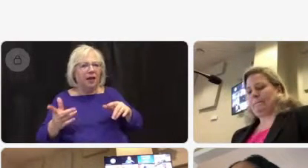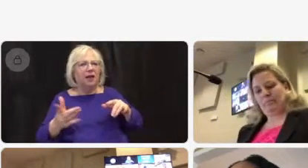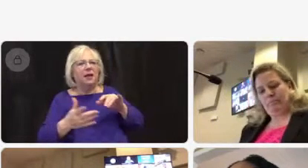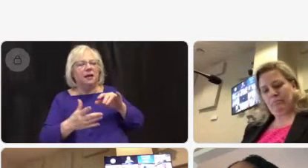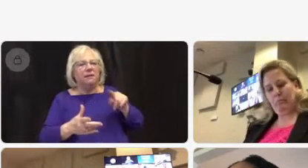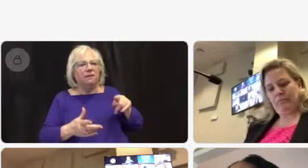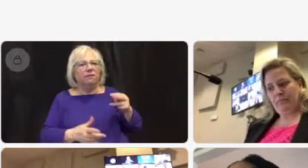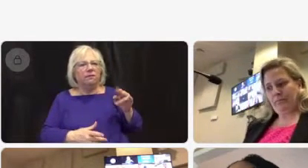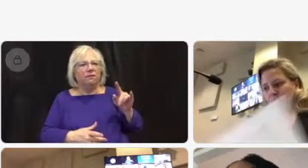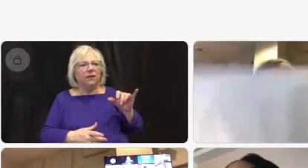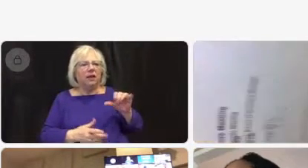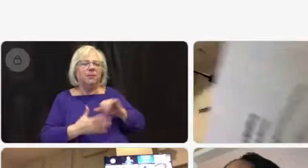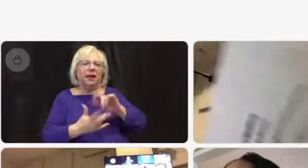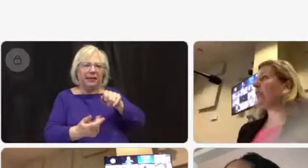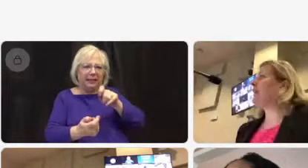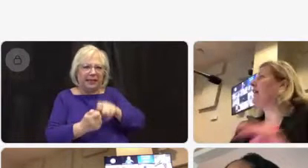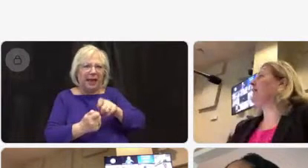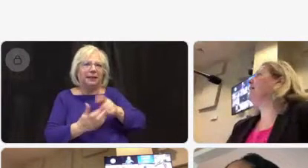know. And I guess,